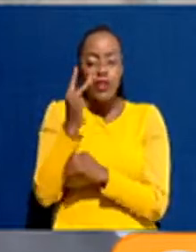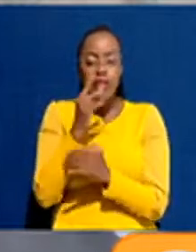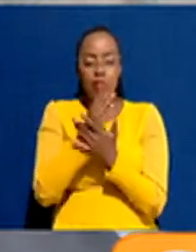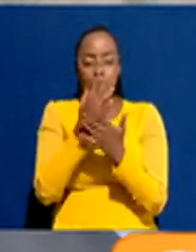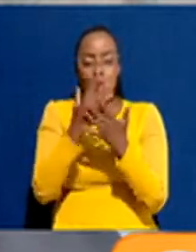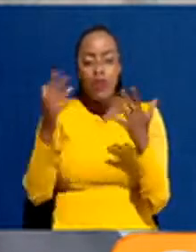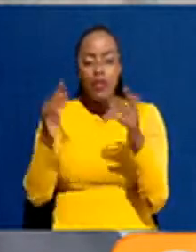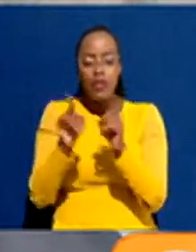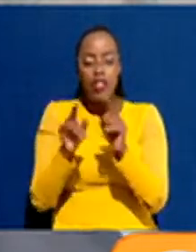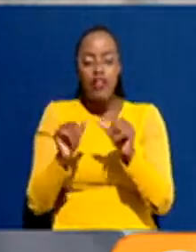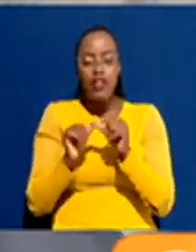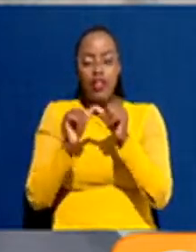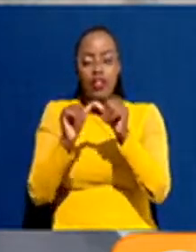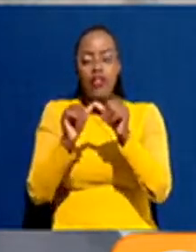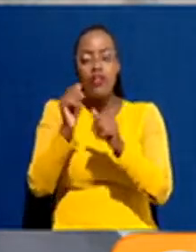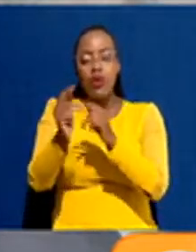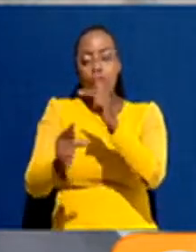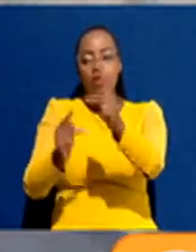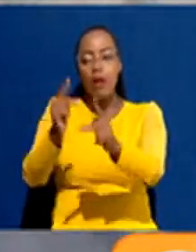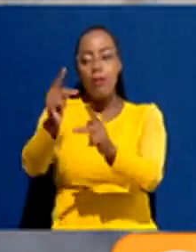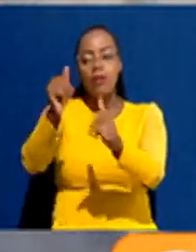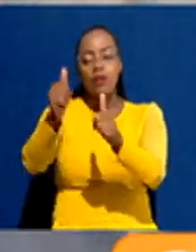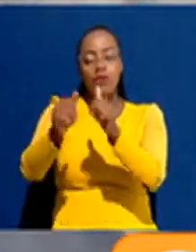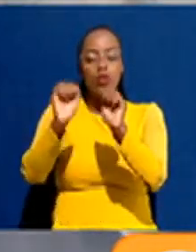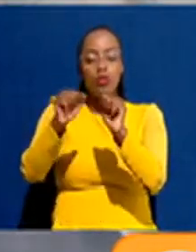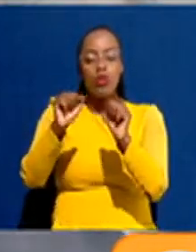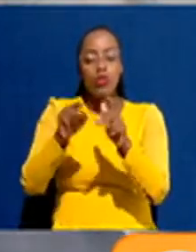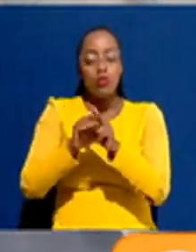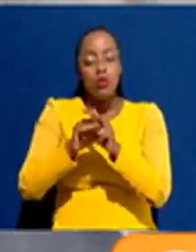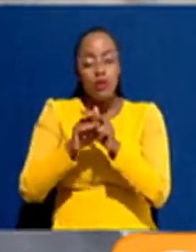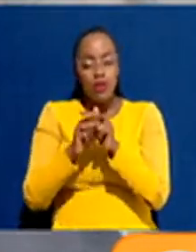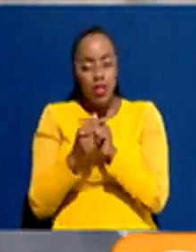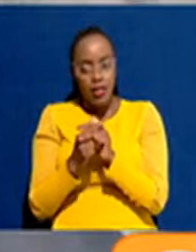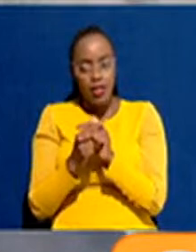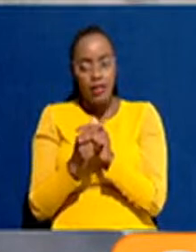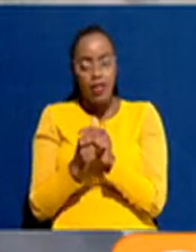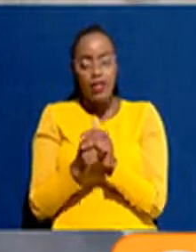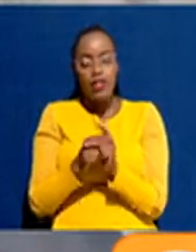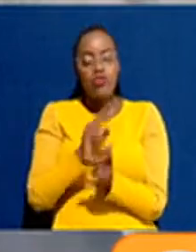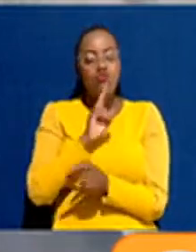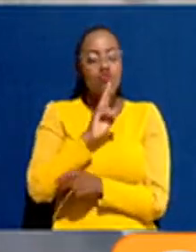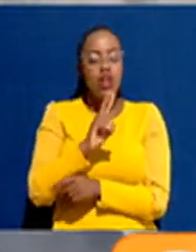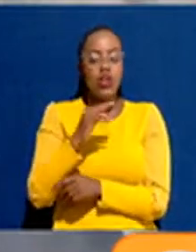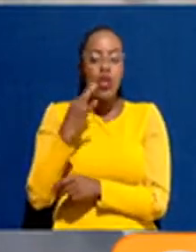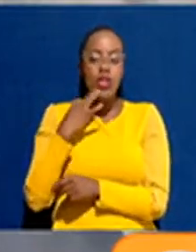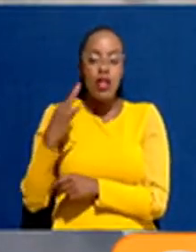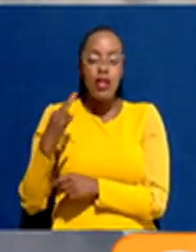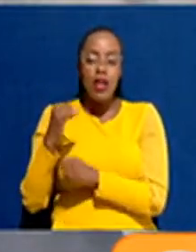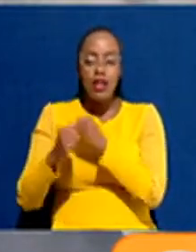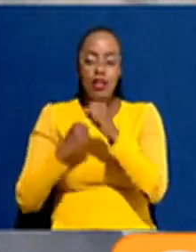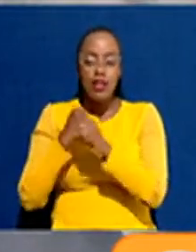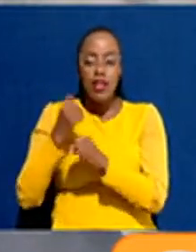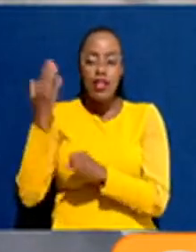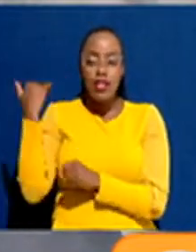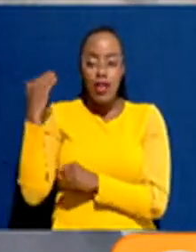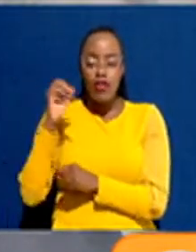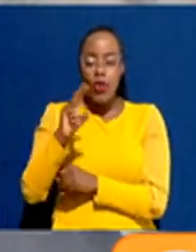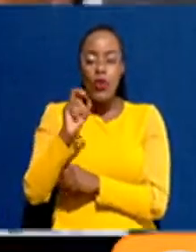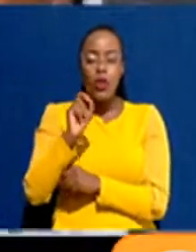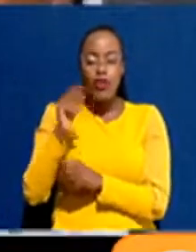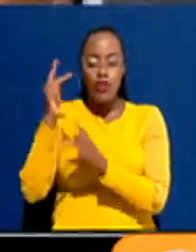things, is a continuation of a process that might have started 200 to 300 years ago. Yeah, okay. All right,